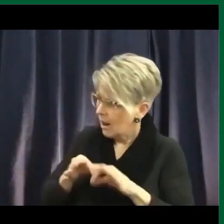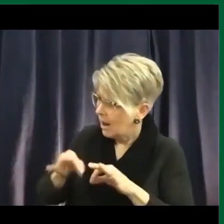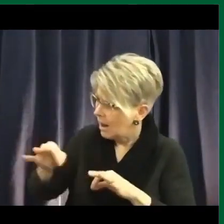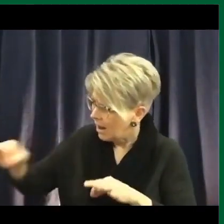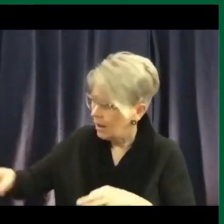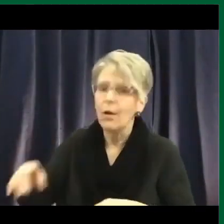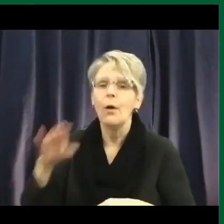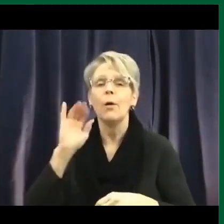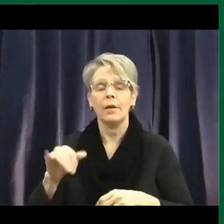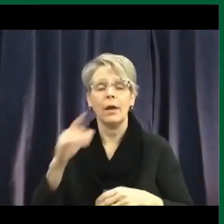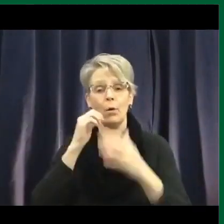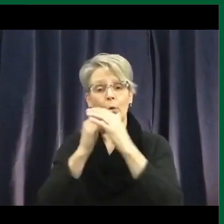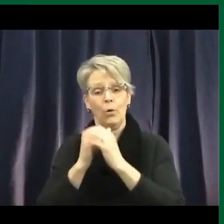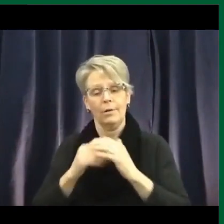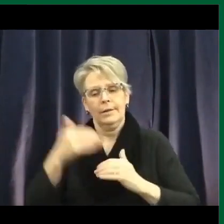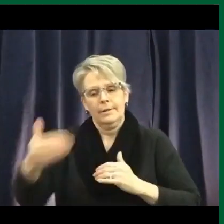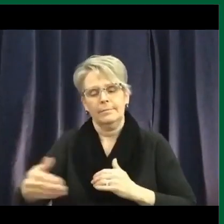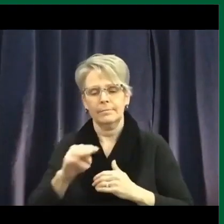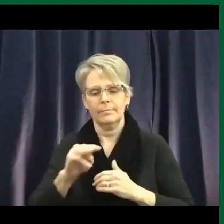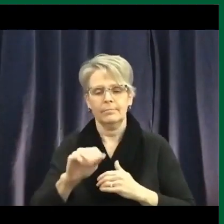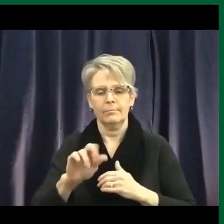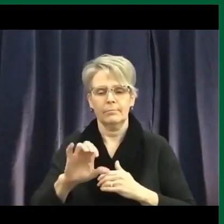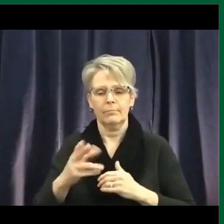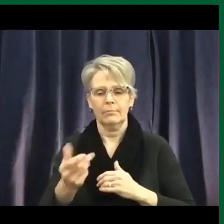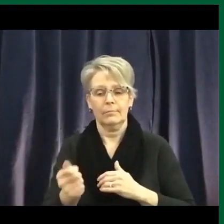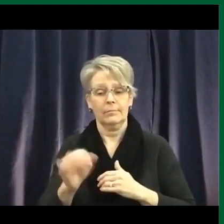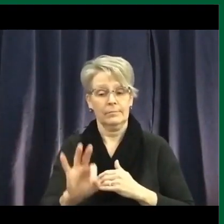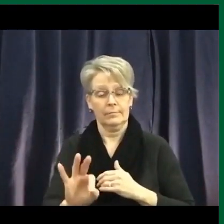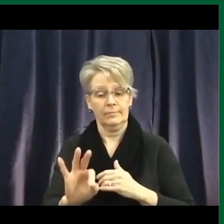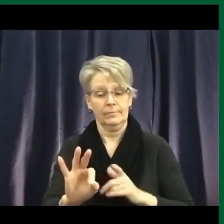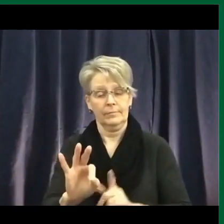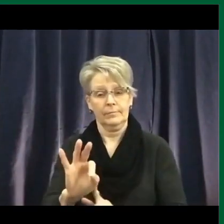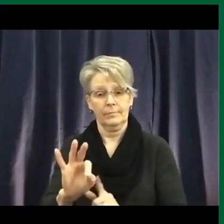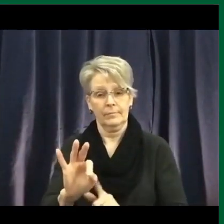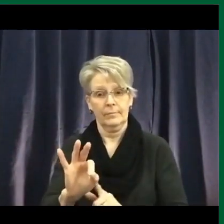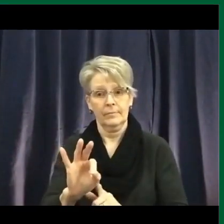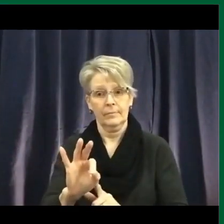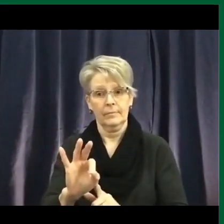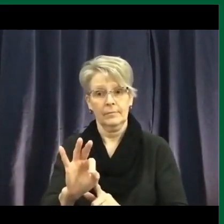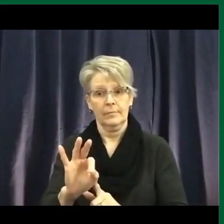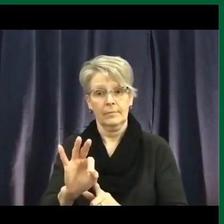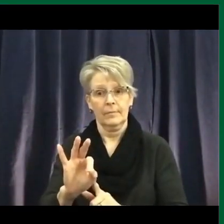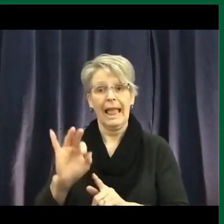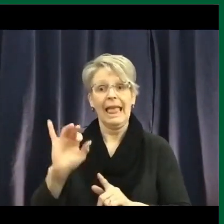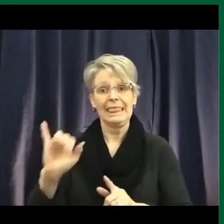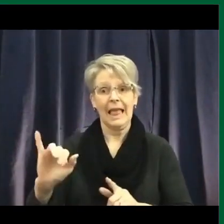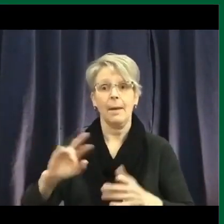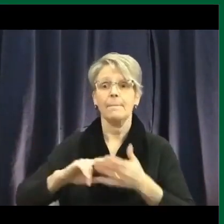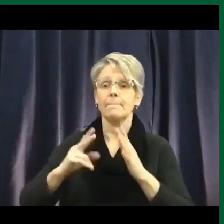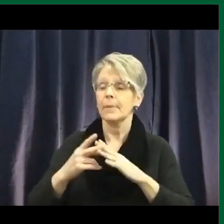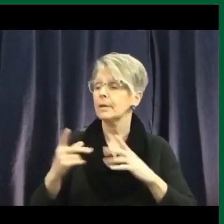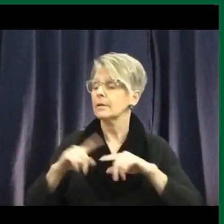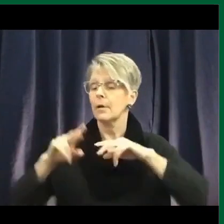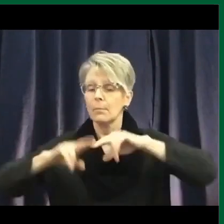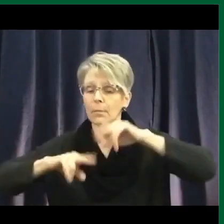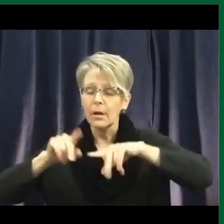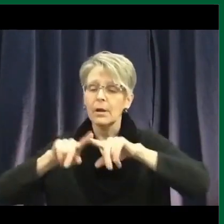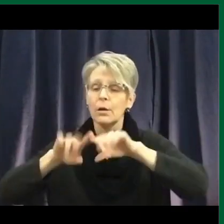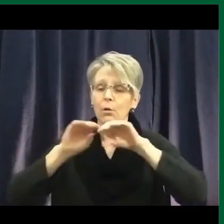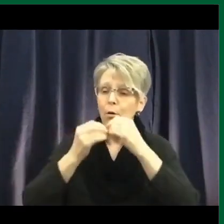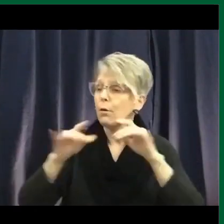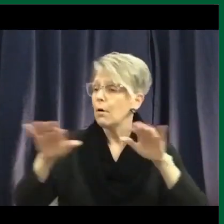the 19th. That is giving all of our the facilities and the organizations that put on various